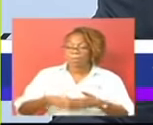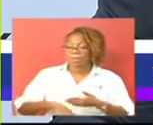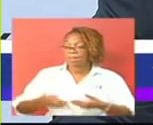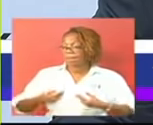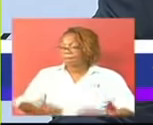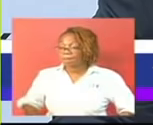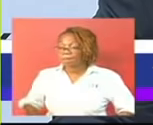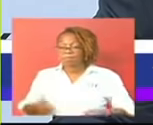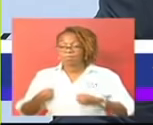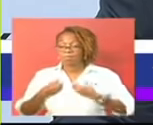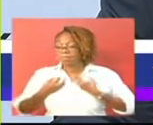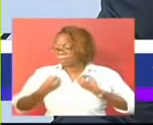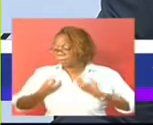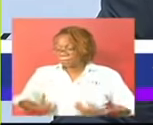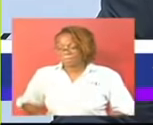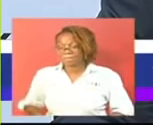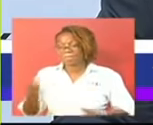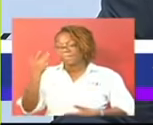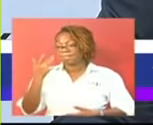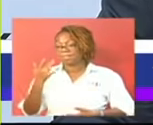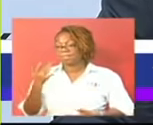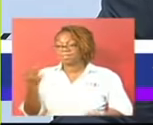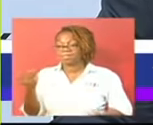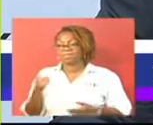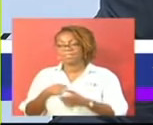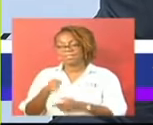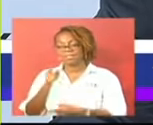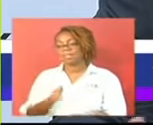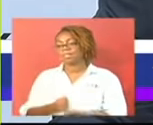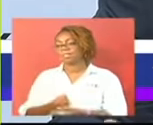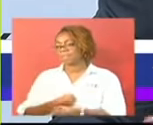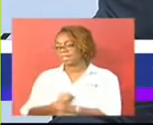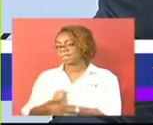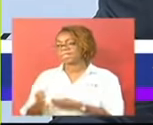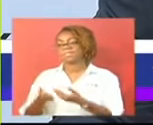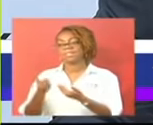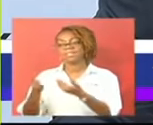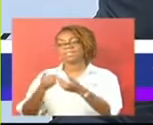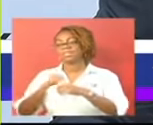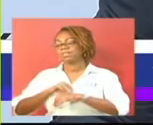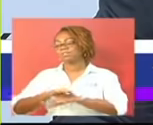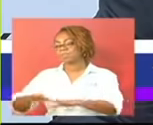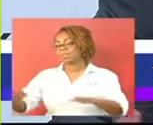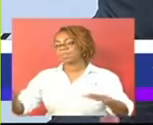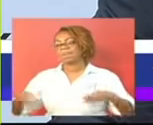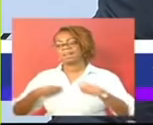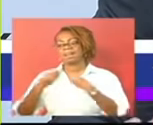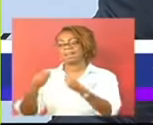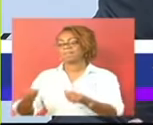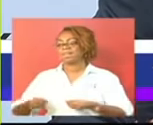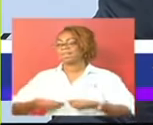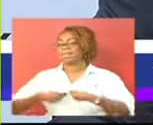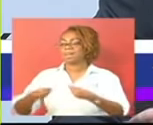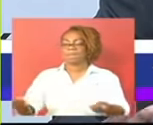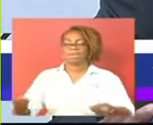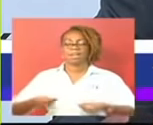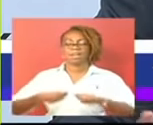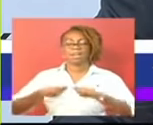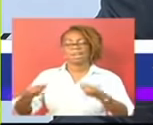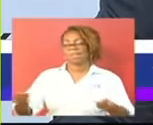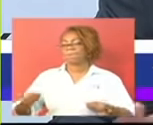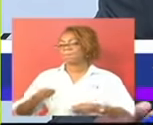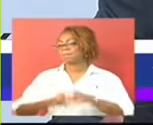are responsible for that increased transmissibility, along with factors that are related to the actual interactions between